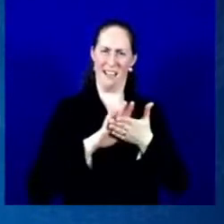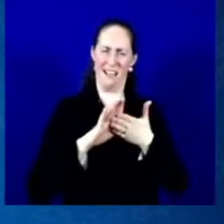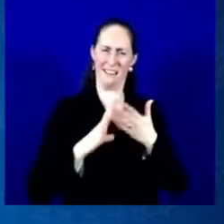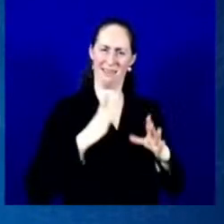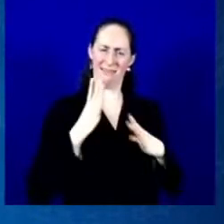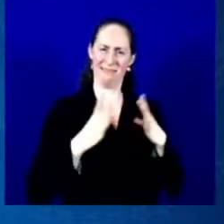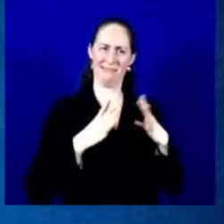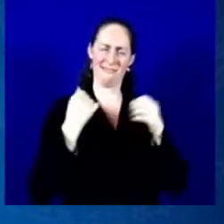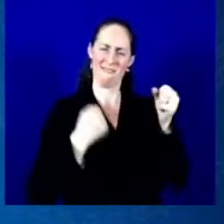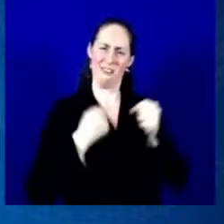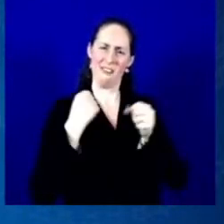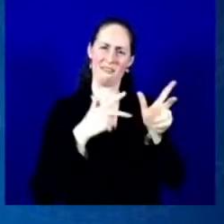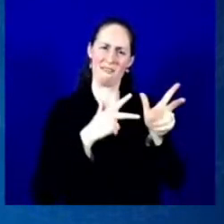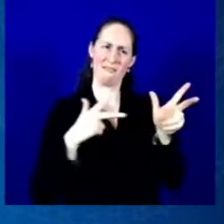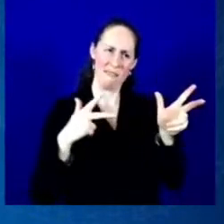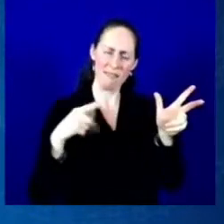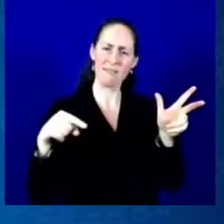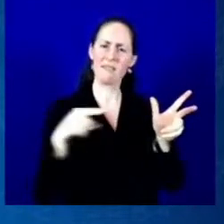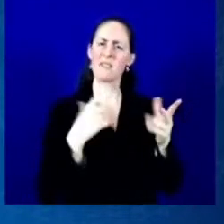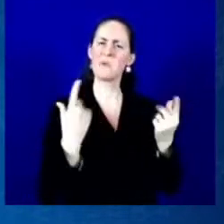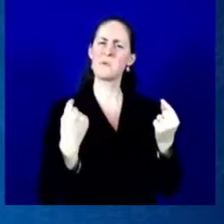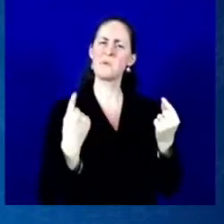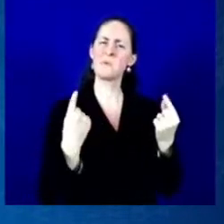for a box of food to be put in their trunk.